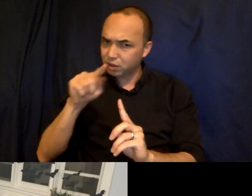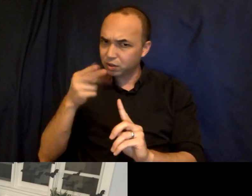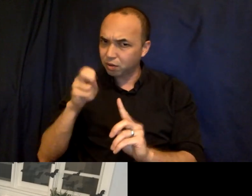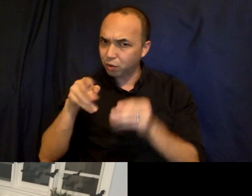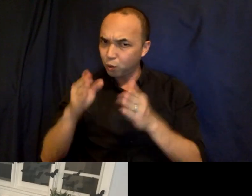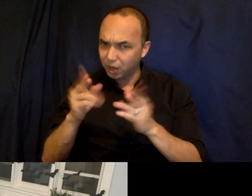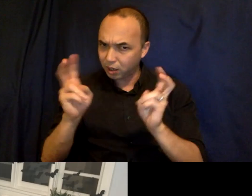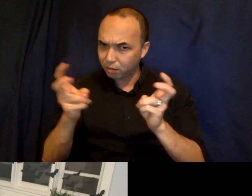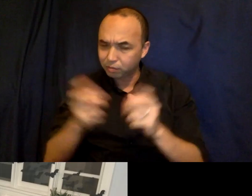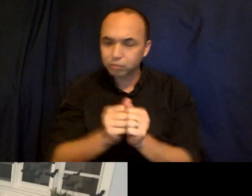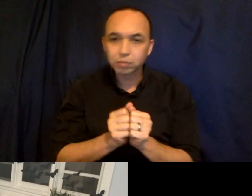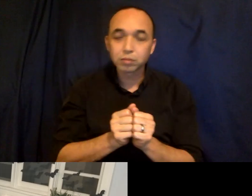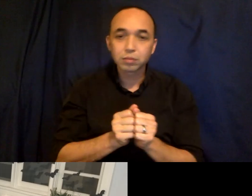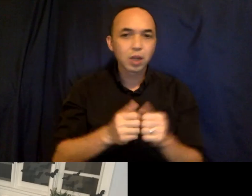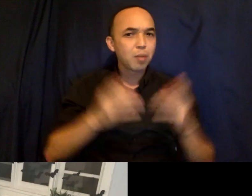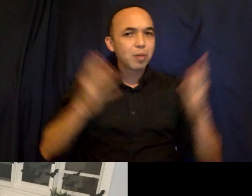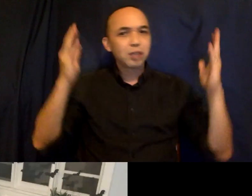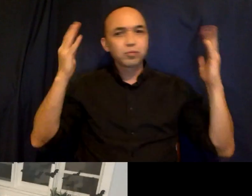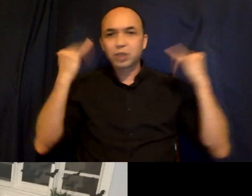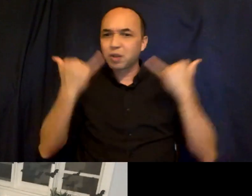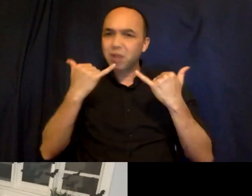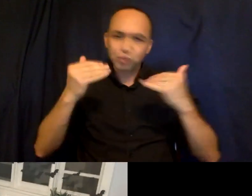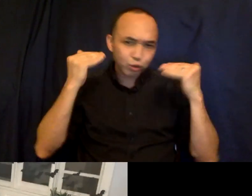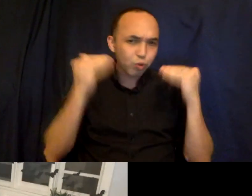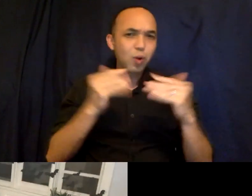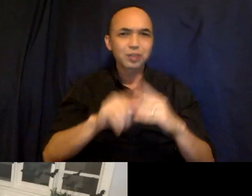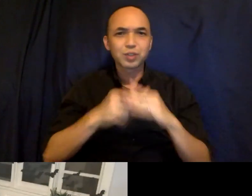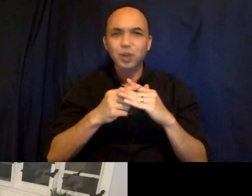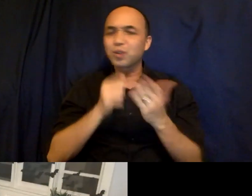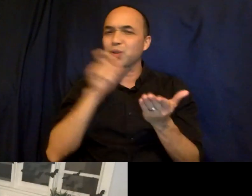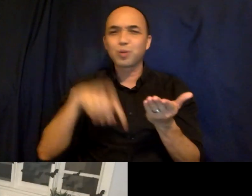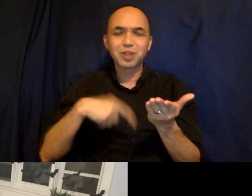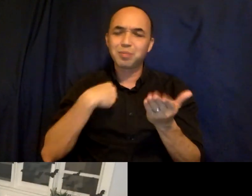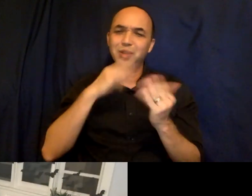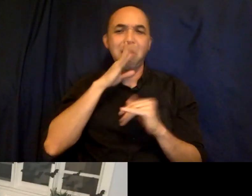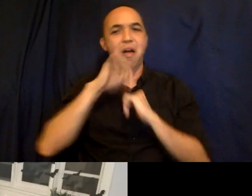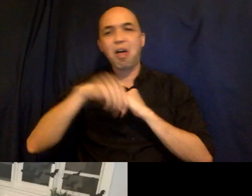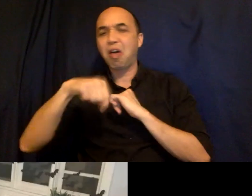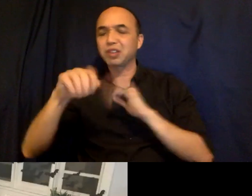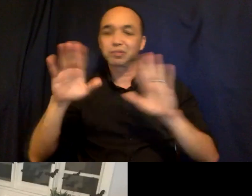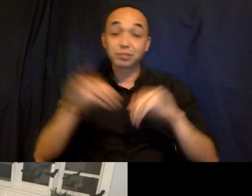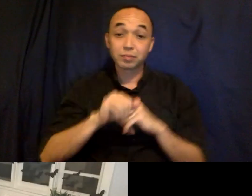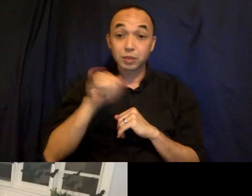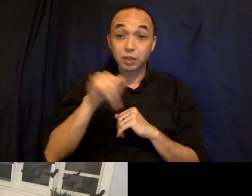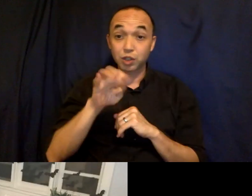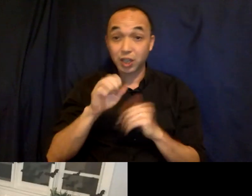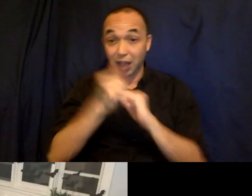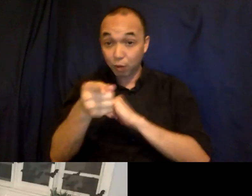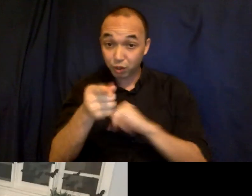yeah, let's get it started, right? I mean, I don't need to be talking. Jake, how are you, buddy? Let's do